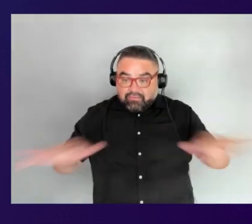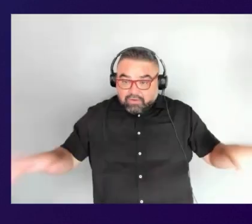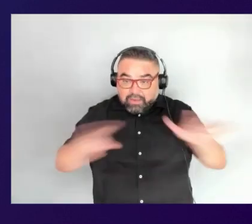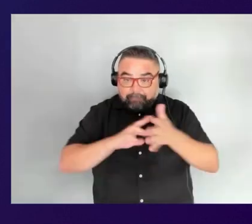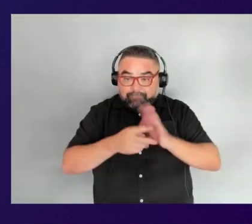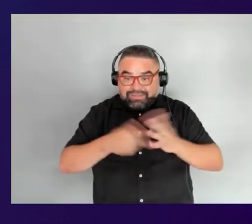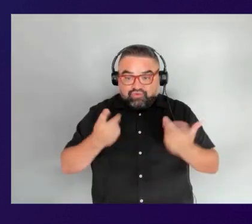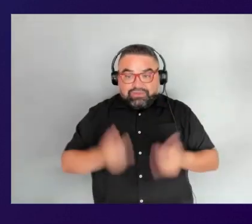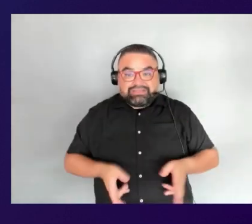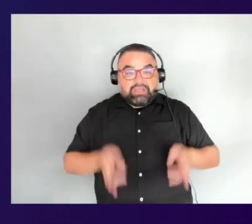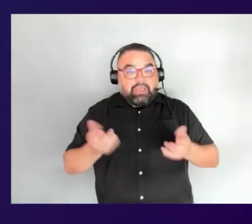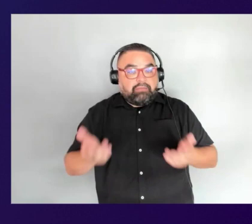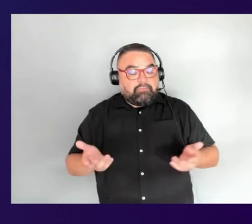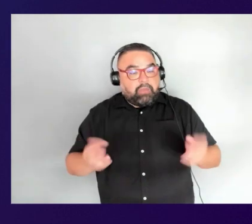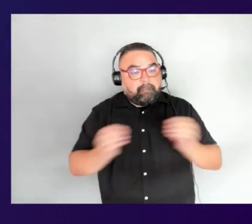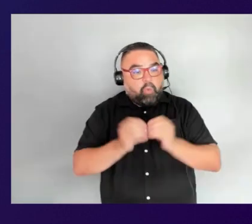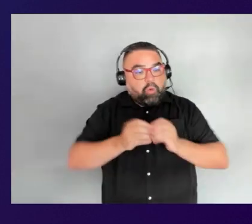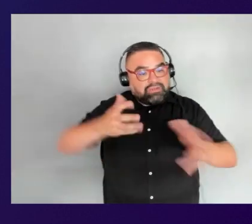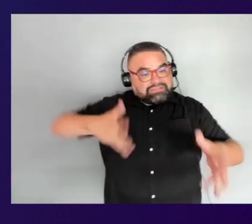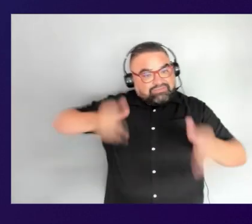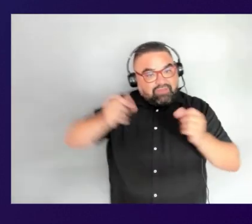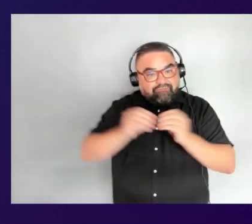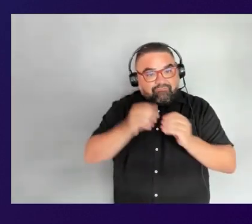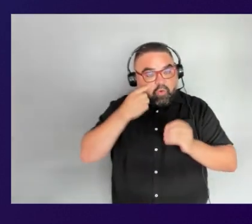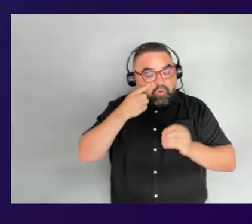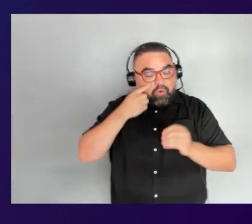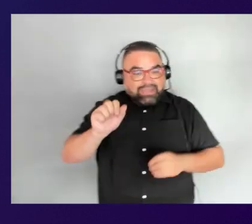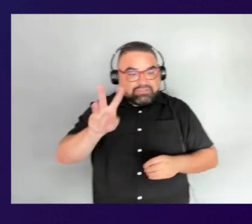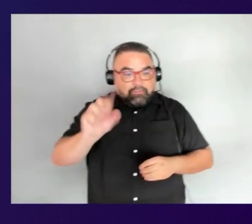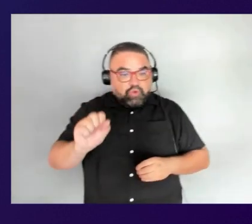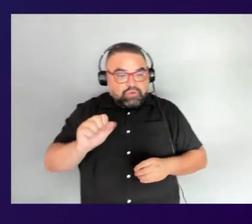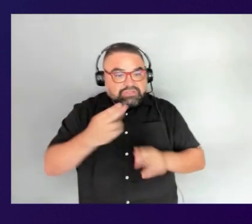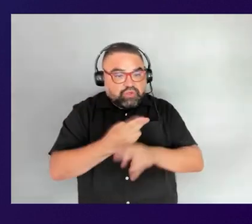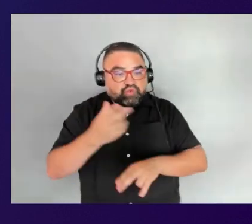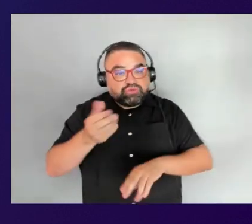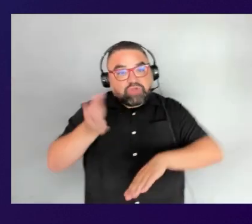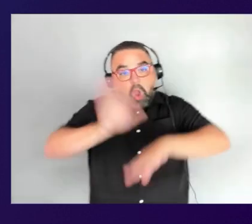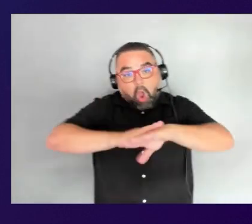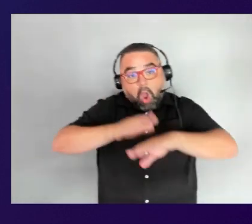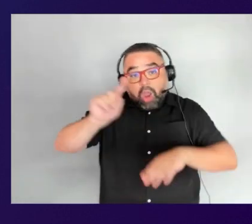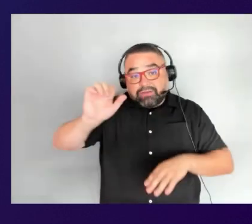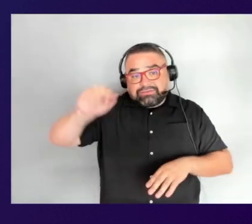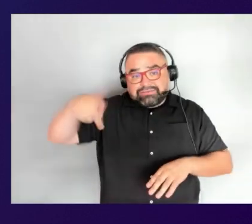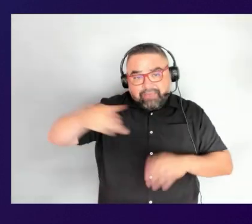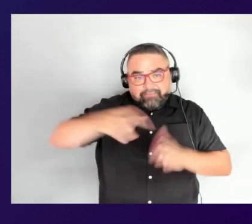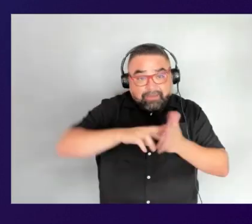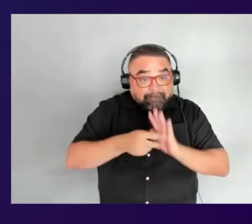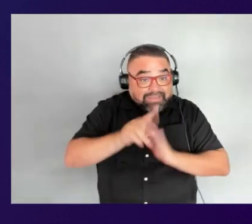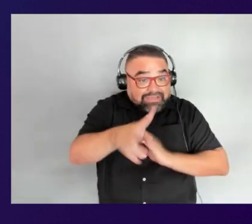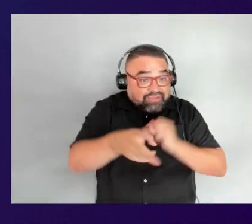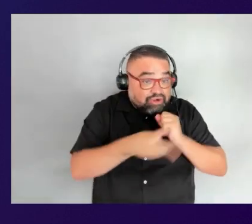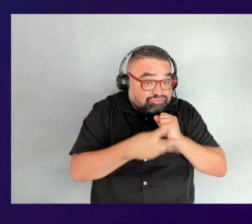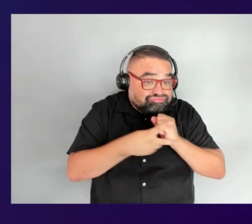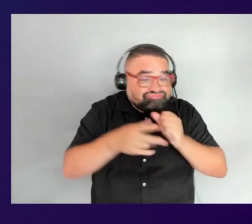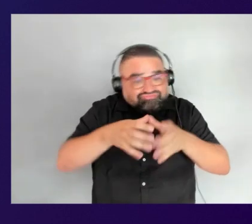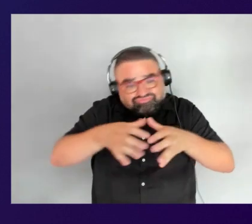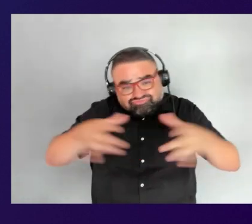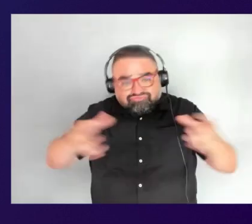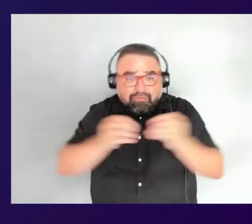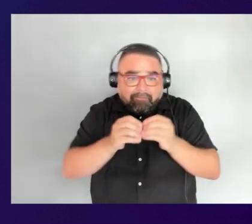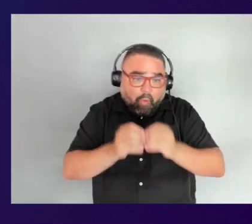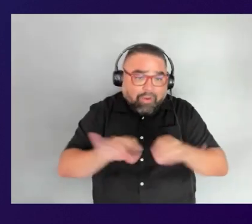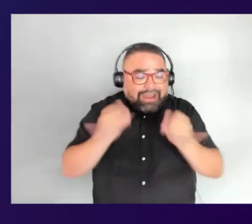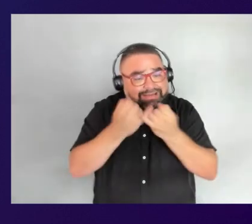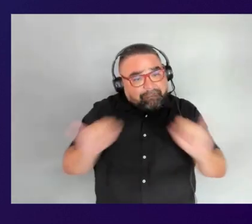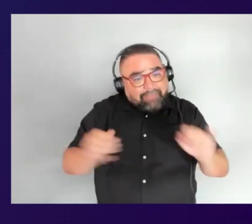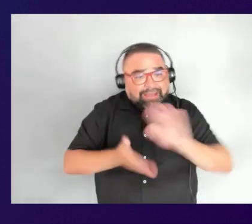AWS and use FSx for NetApp ONTAP as their shared storage, which allows them to scale their storage and compute independently as they